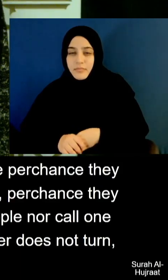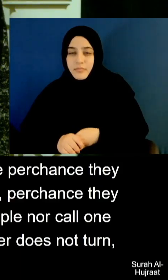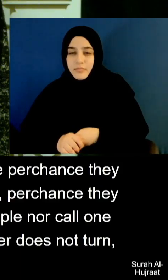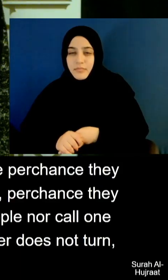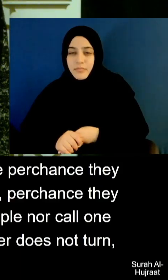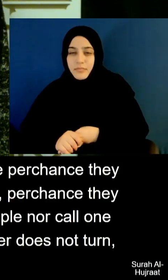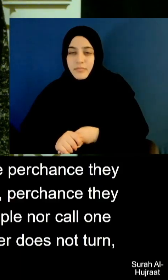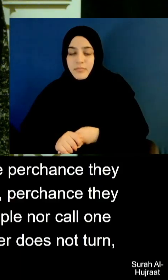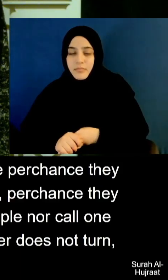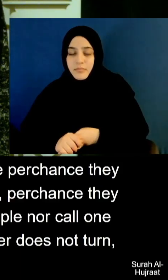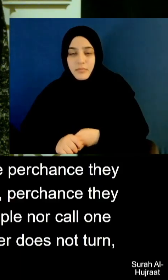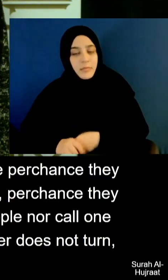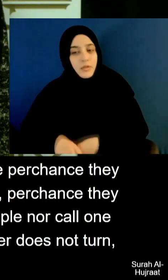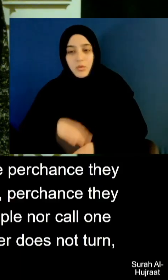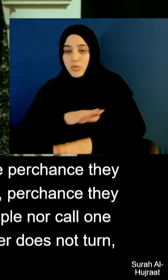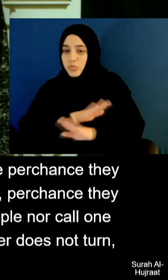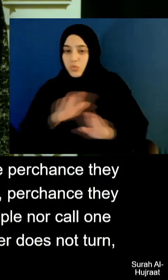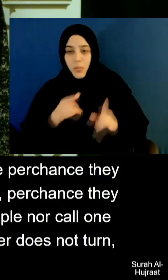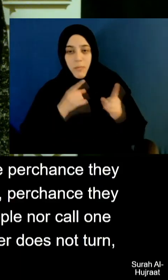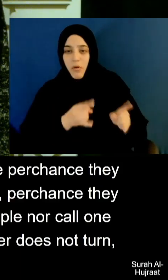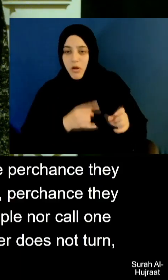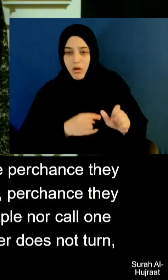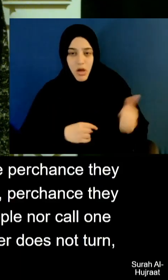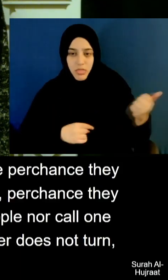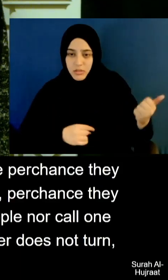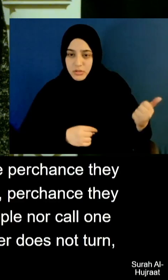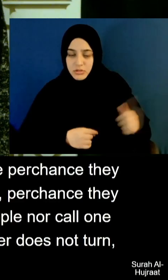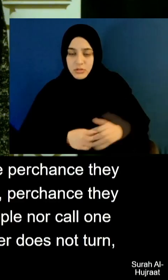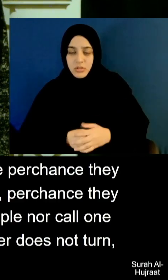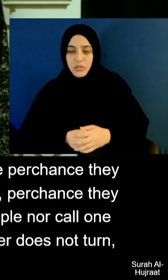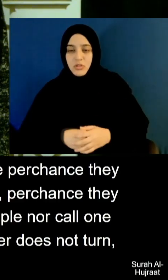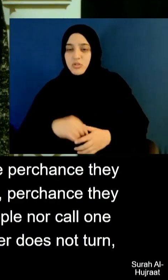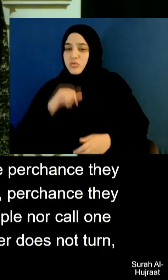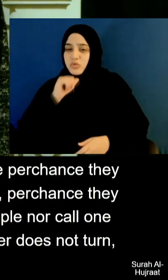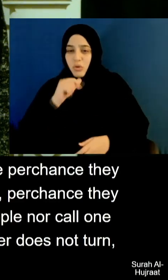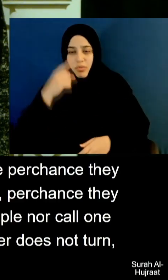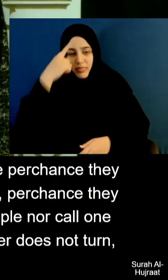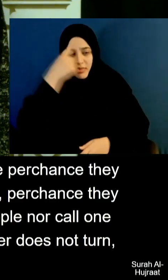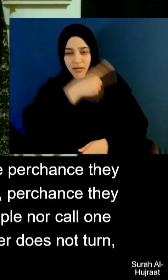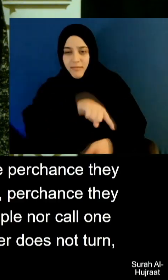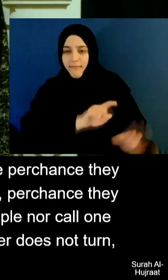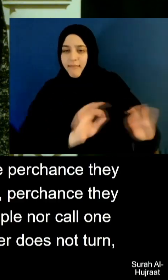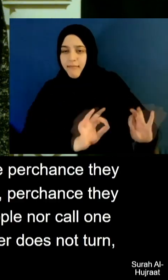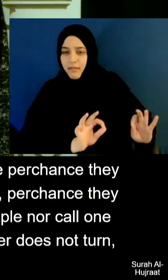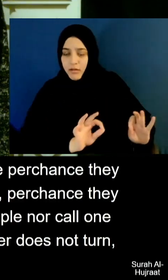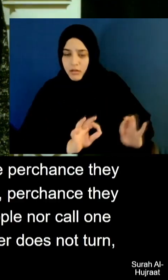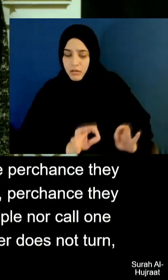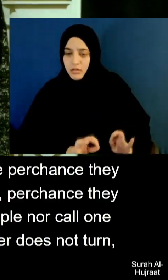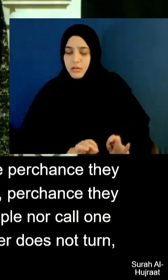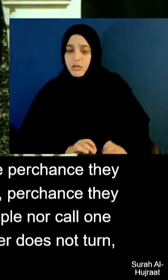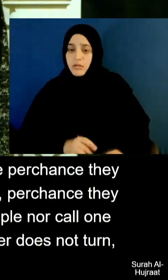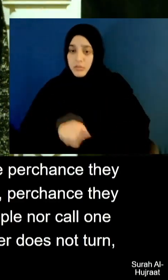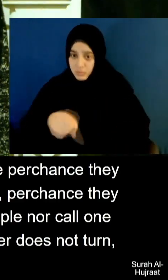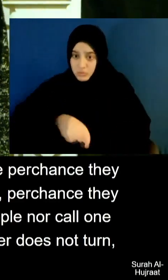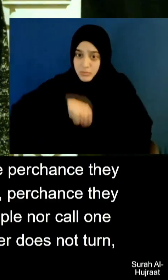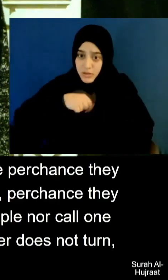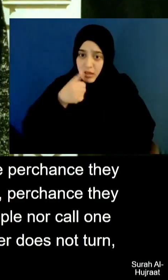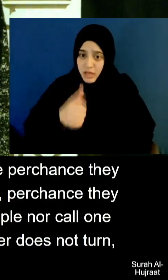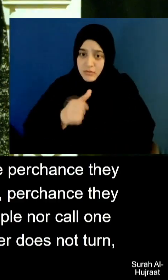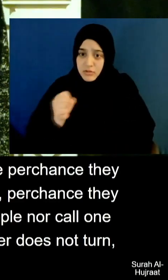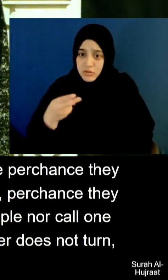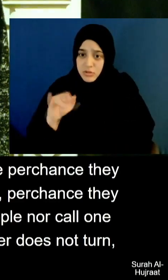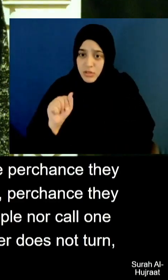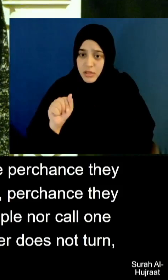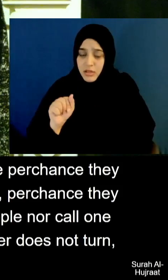Do not mock others. Do not undermine others. Be proud of being Shia. Not just Shia,